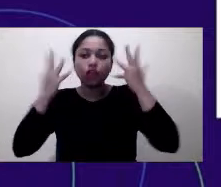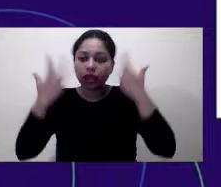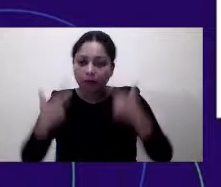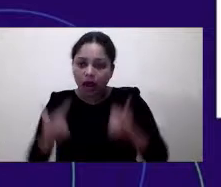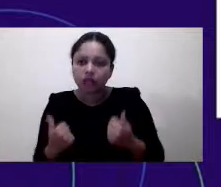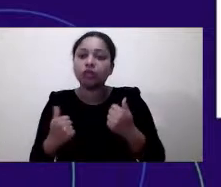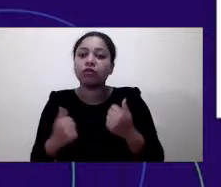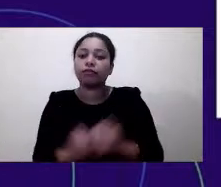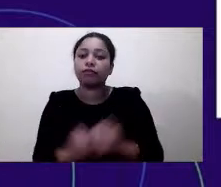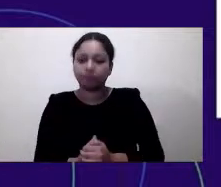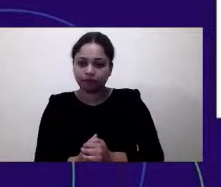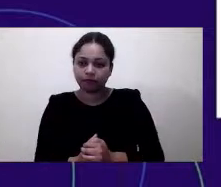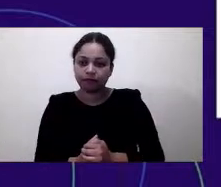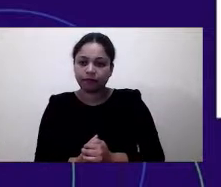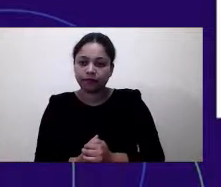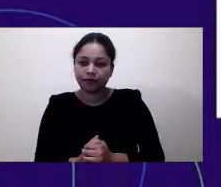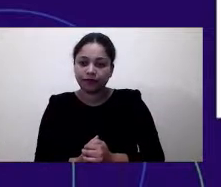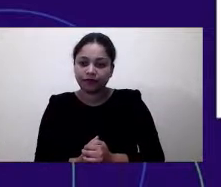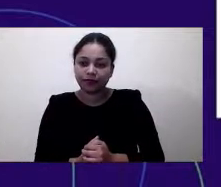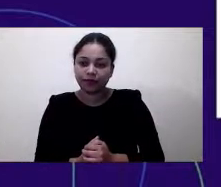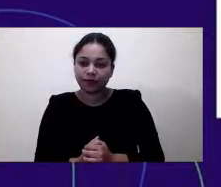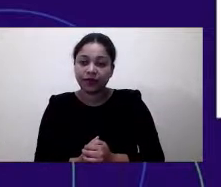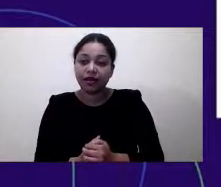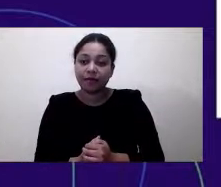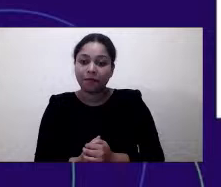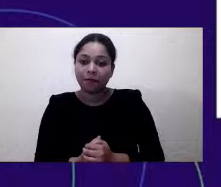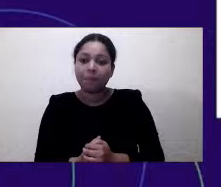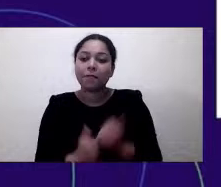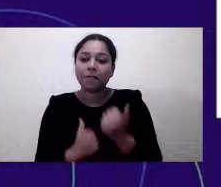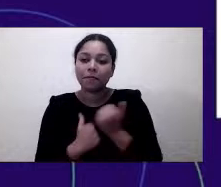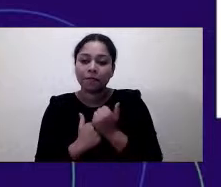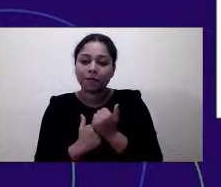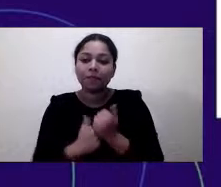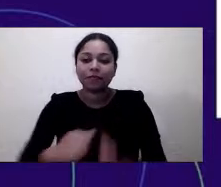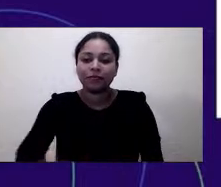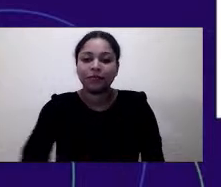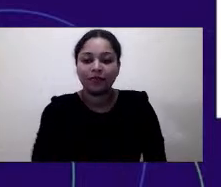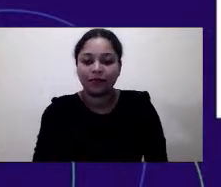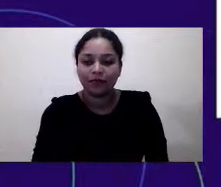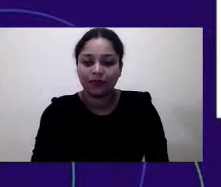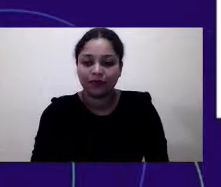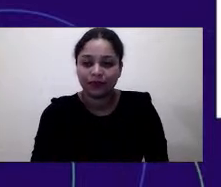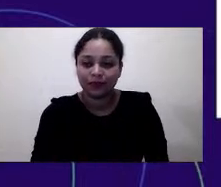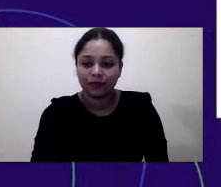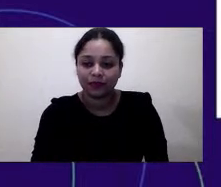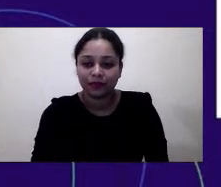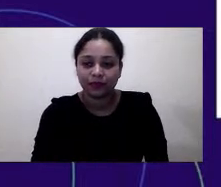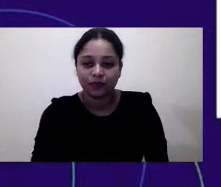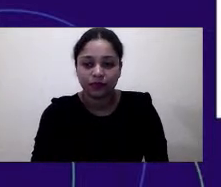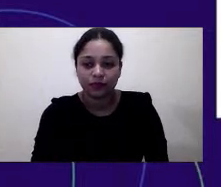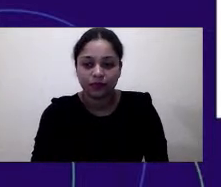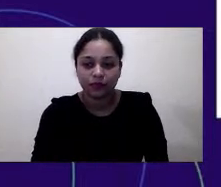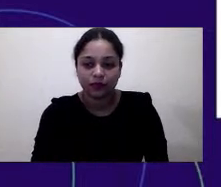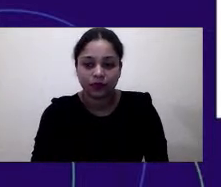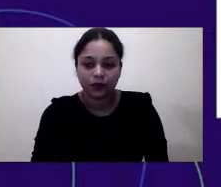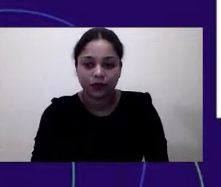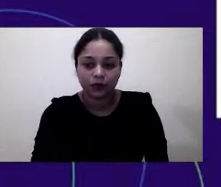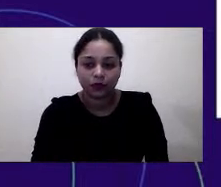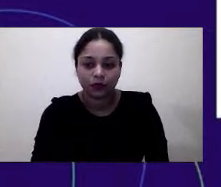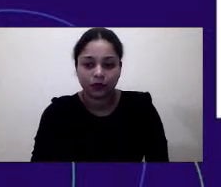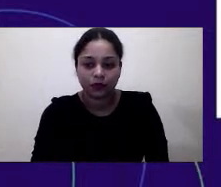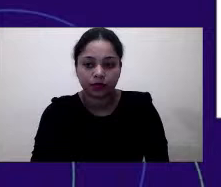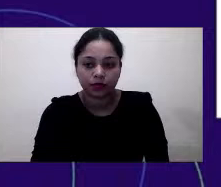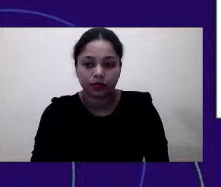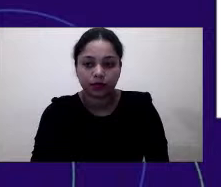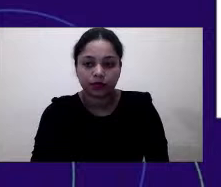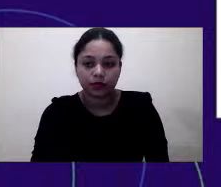They still are. It's around after all this time, and students still love it. So we realized that many Pokemons